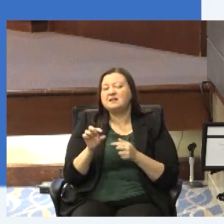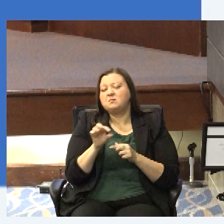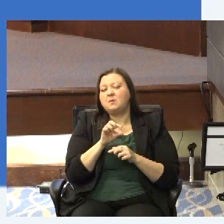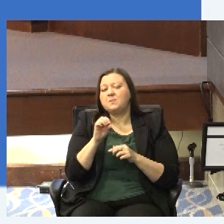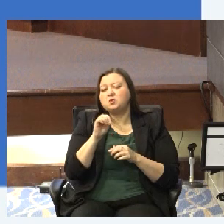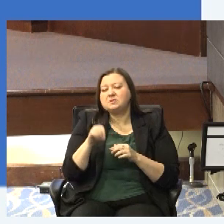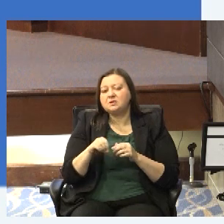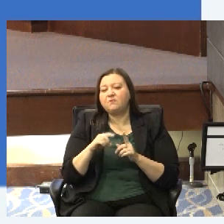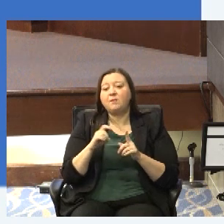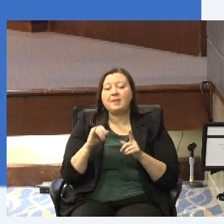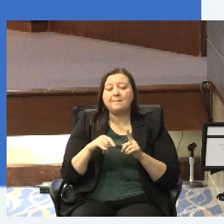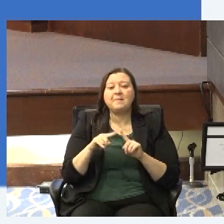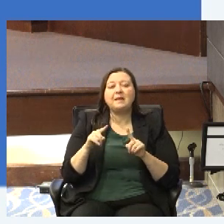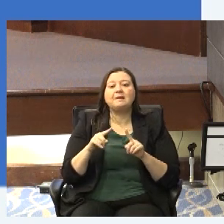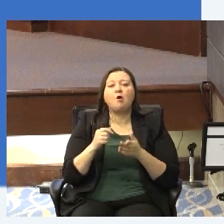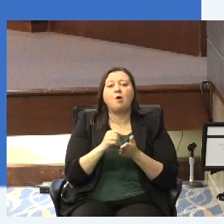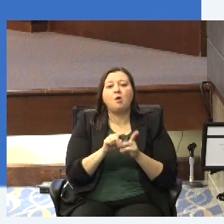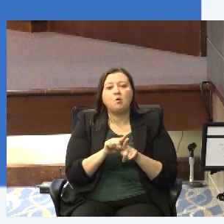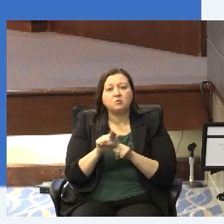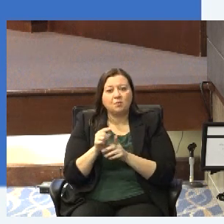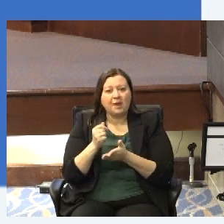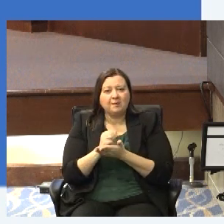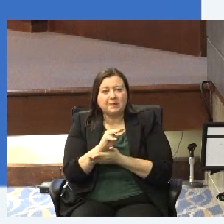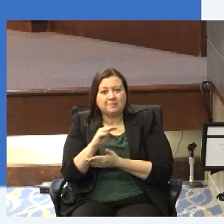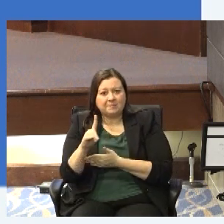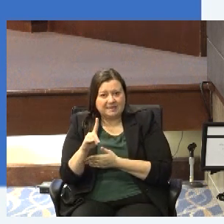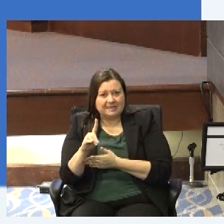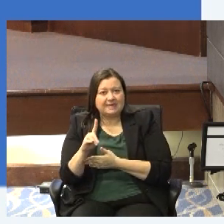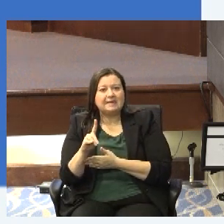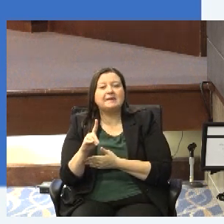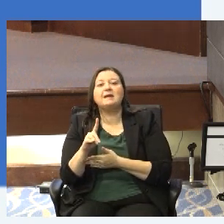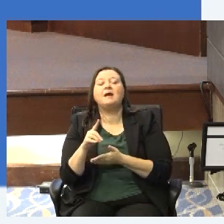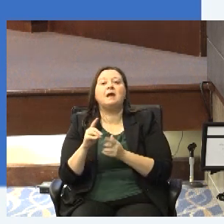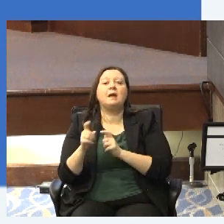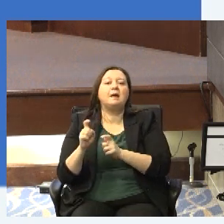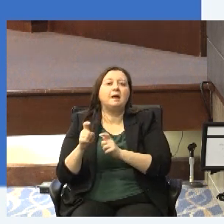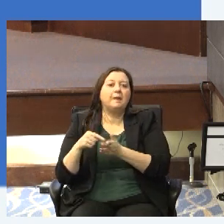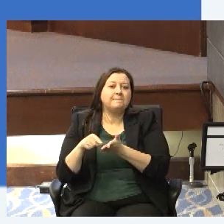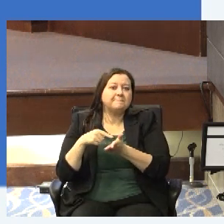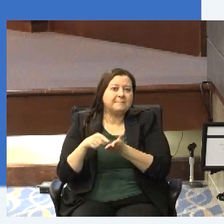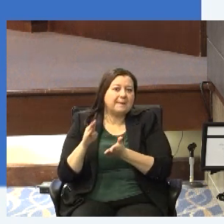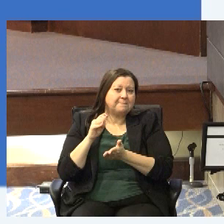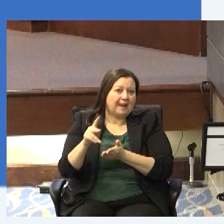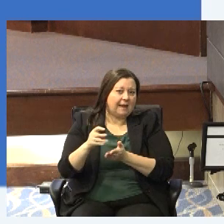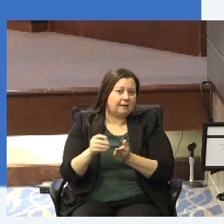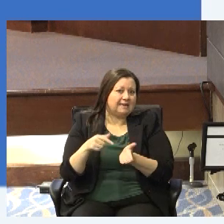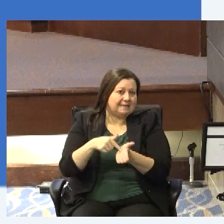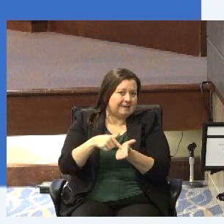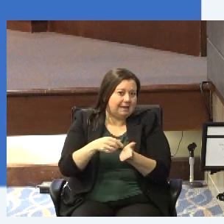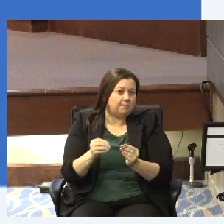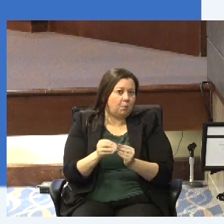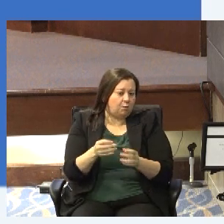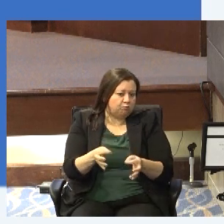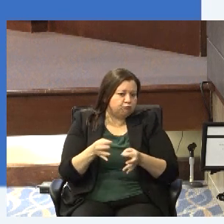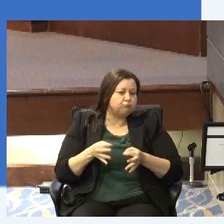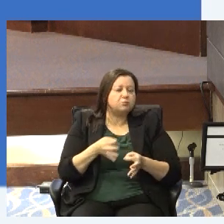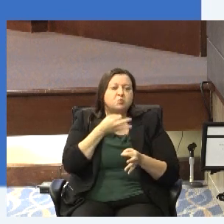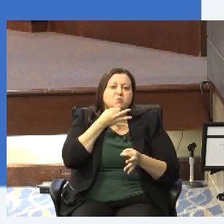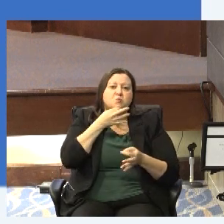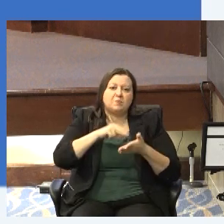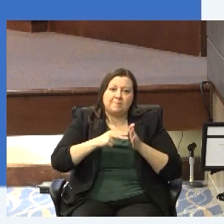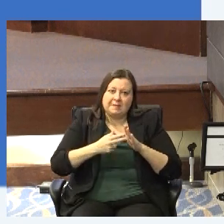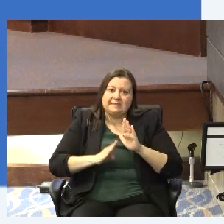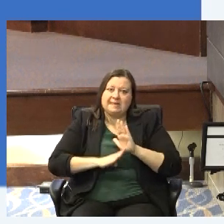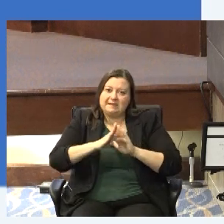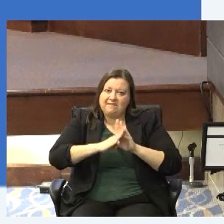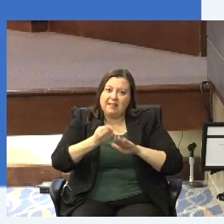MMD would have to levy for their bonds. It allows them to issue more debt sooner, which means the developer gets paid back sooner, which in theory means it develops faster. It also